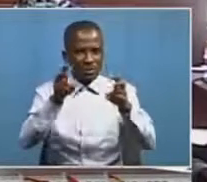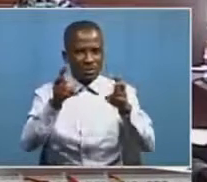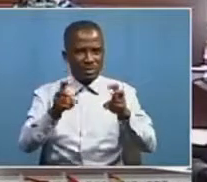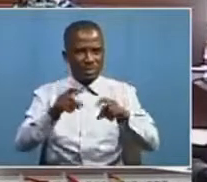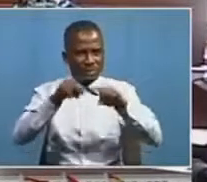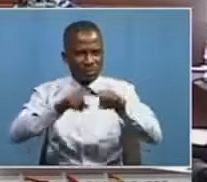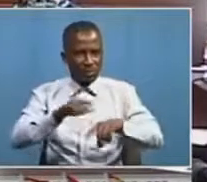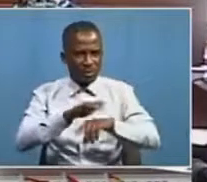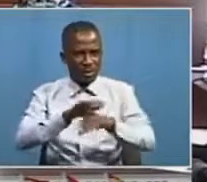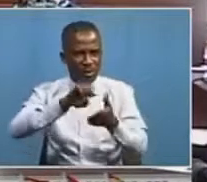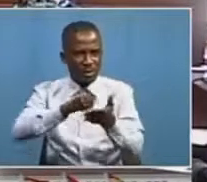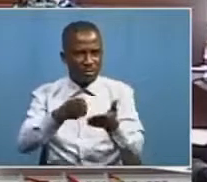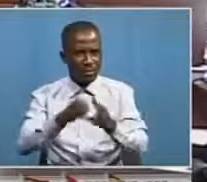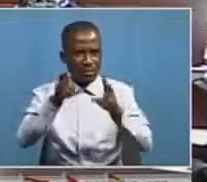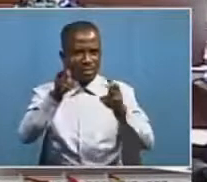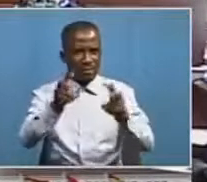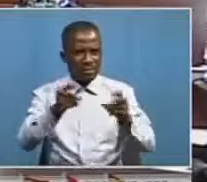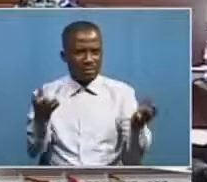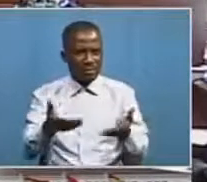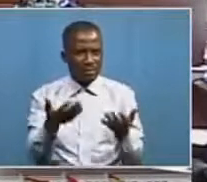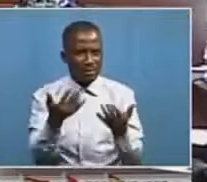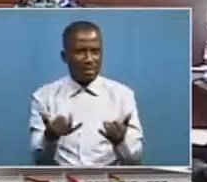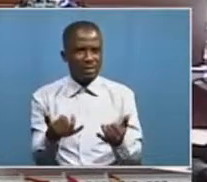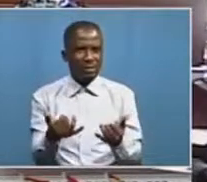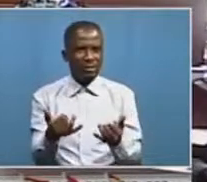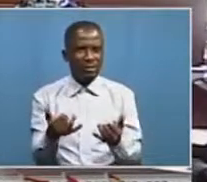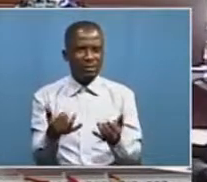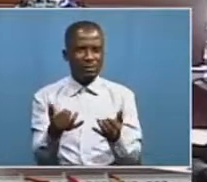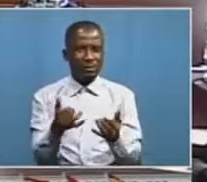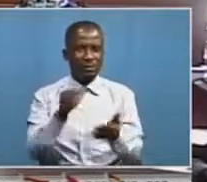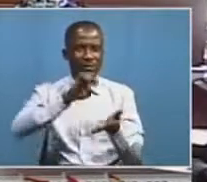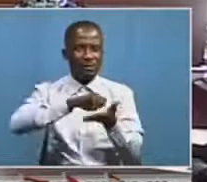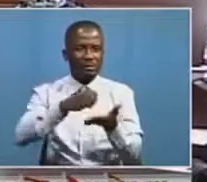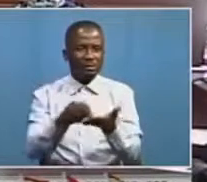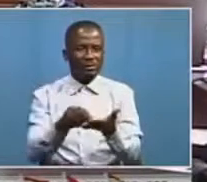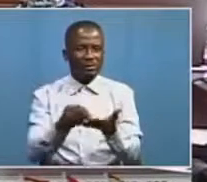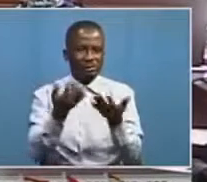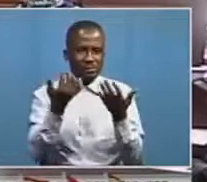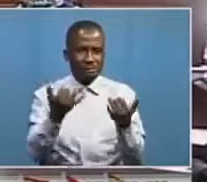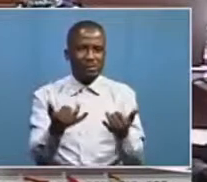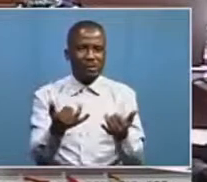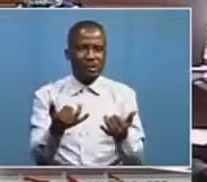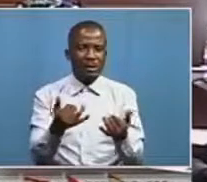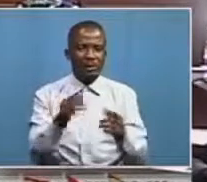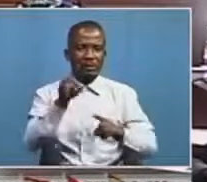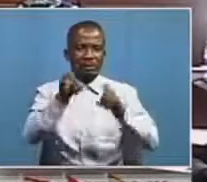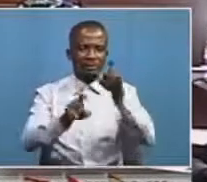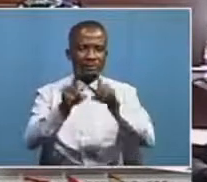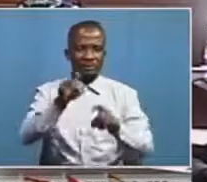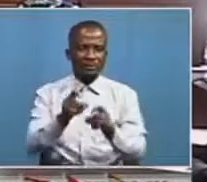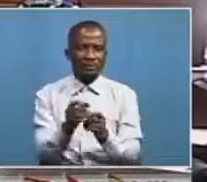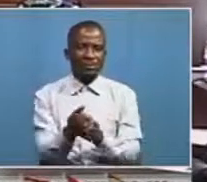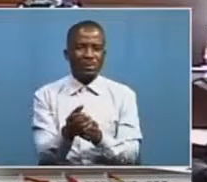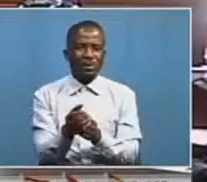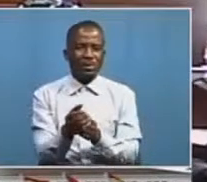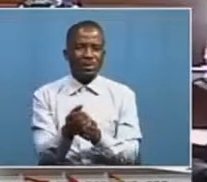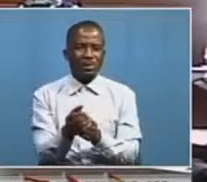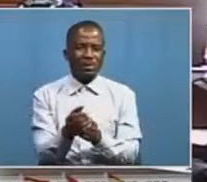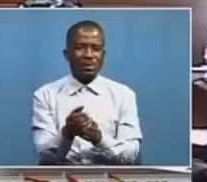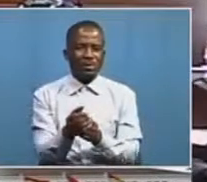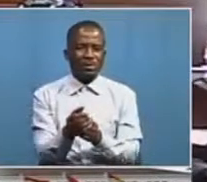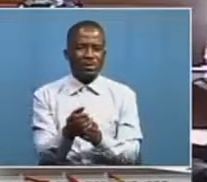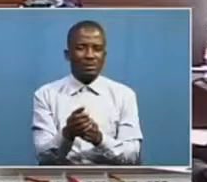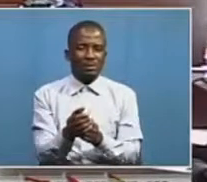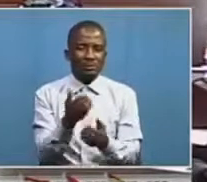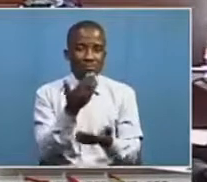constitutes his evidence in the case. The exception is that the evidence so elicited under cross-examination must be on the facts pleaded by